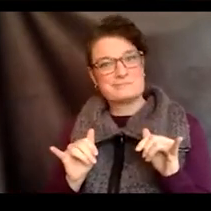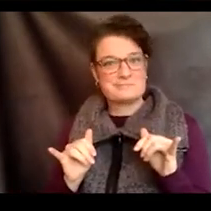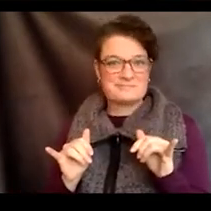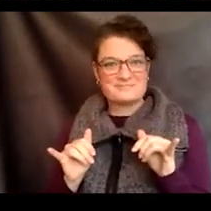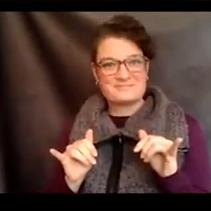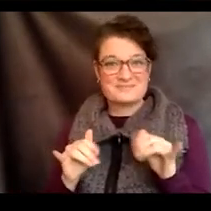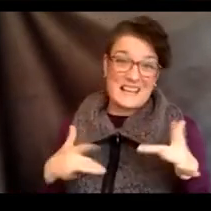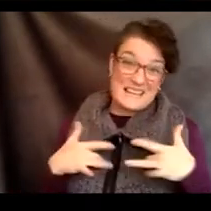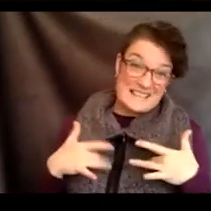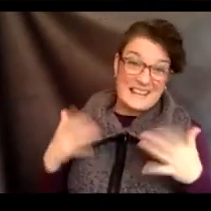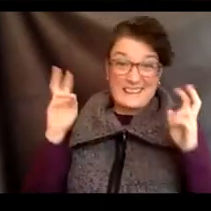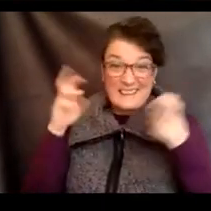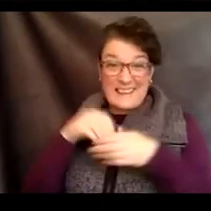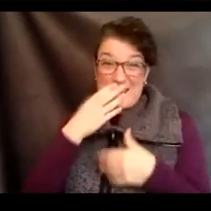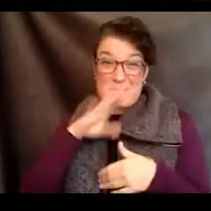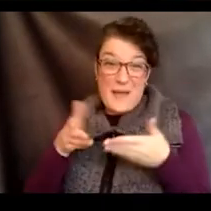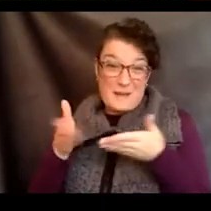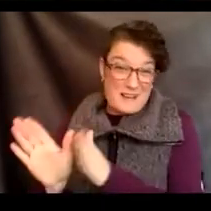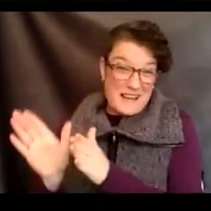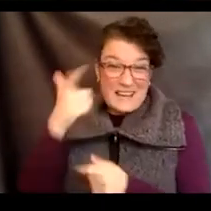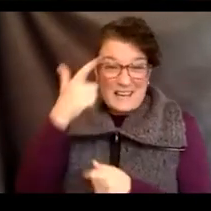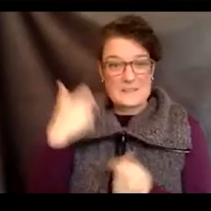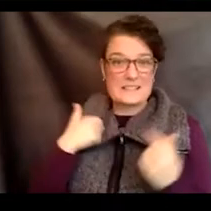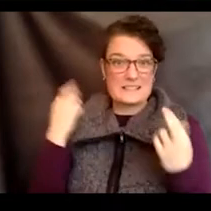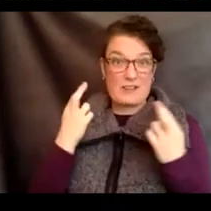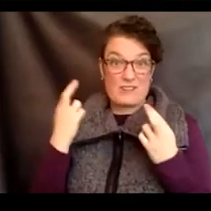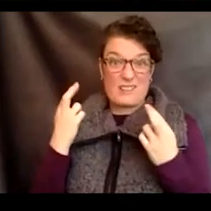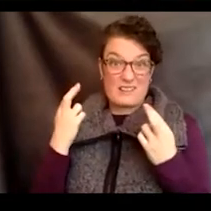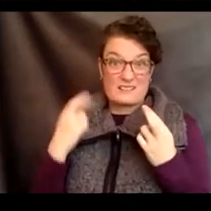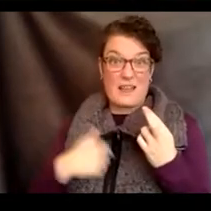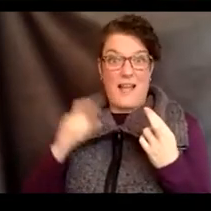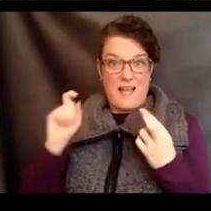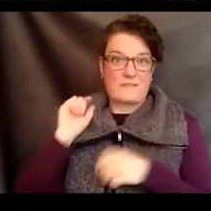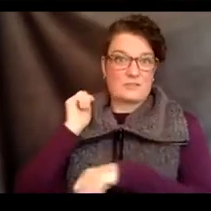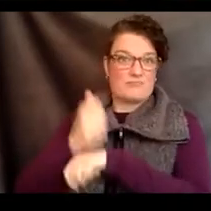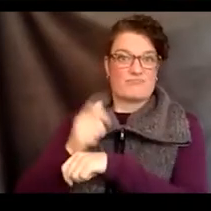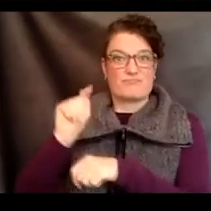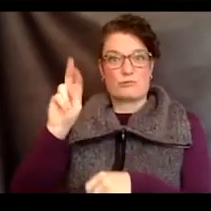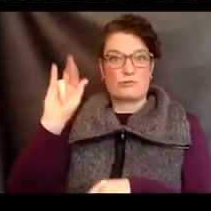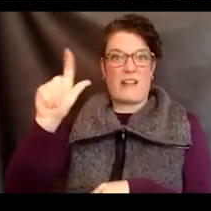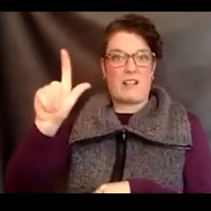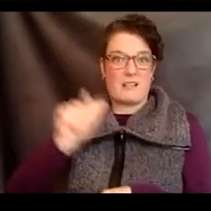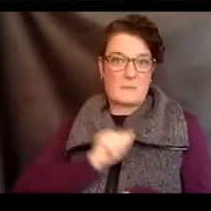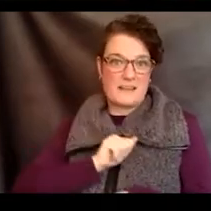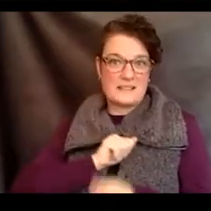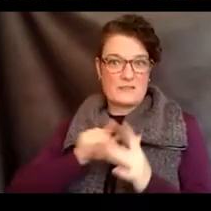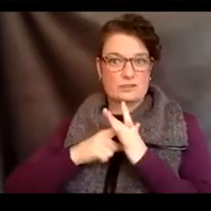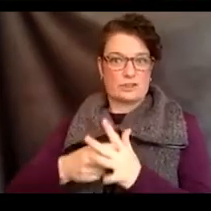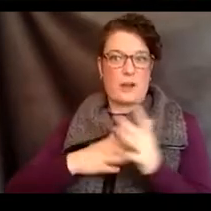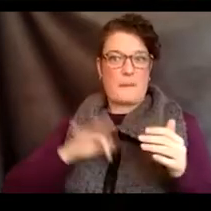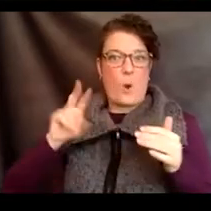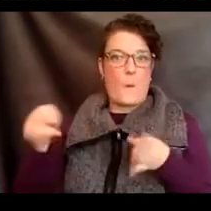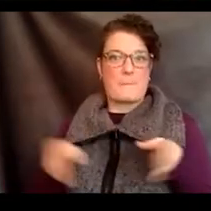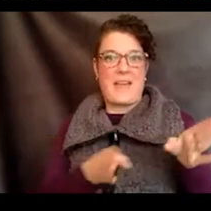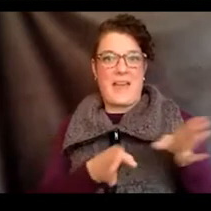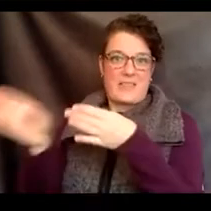I guess exciting in a bad way. Because I guess I realized that I would have to be a trailblazer and create my own path. And I